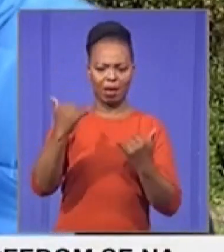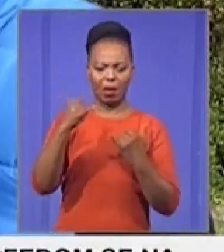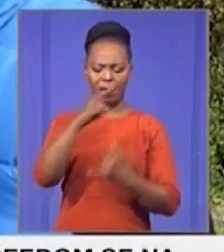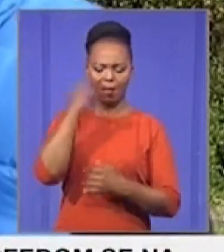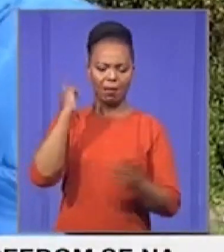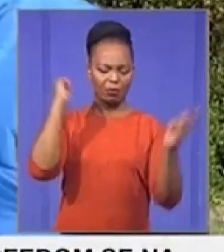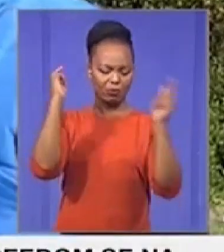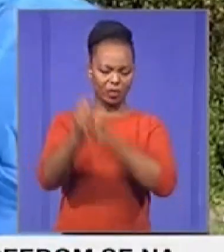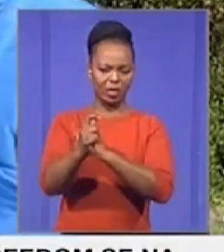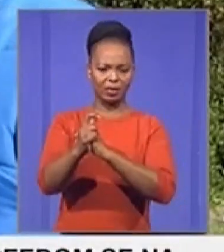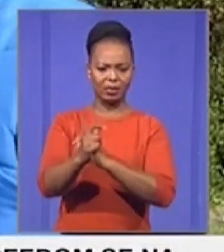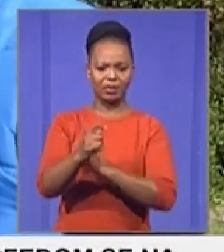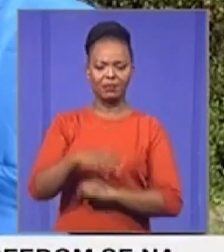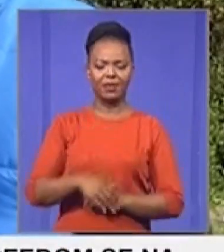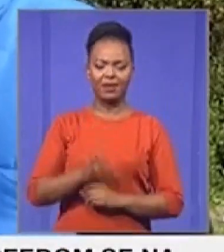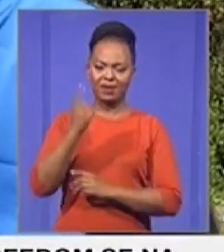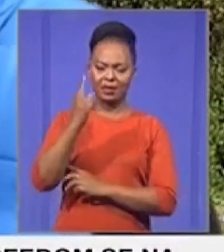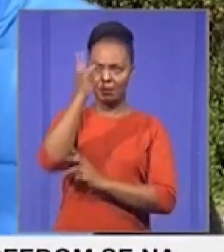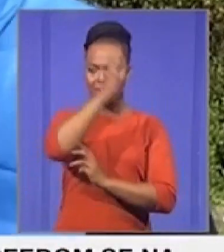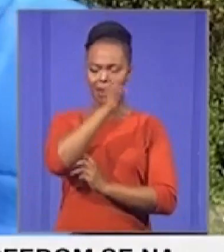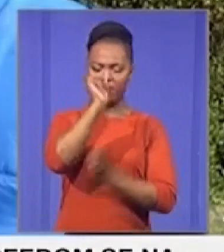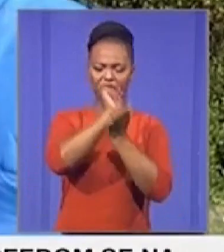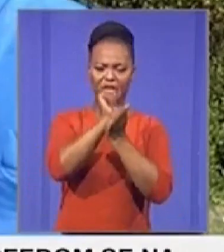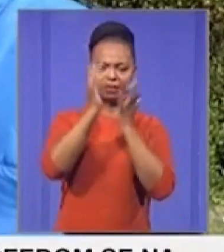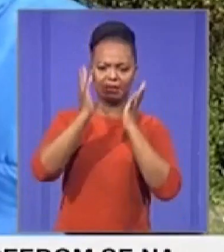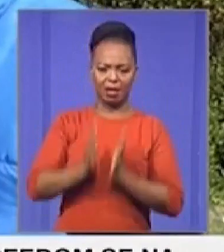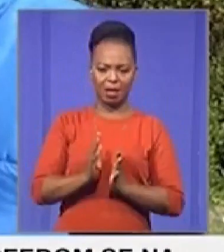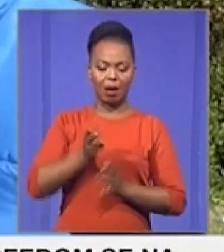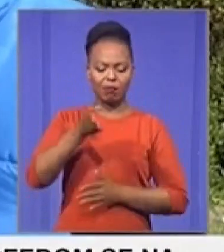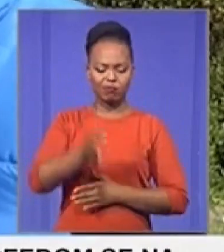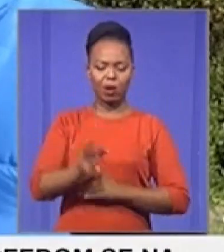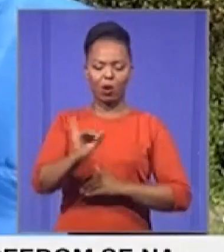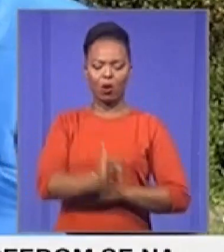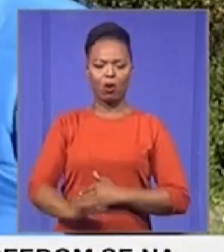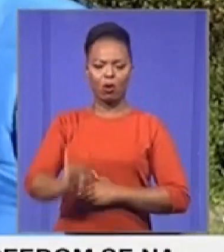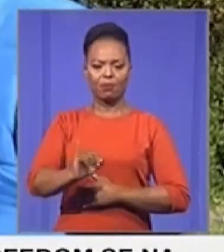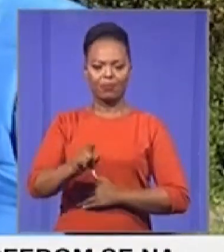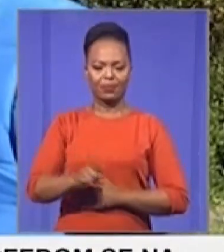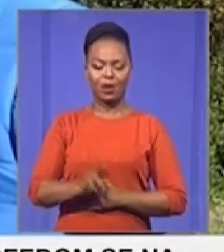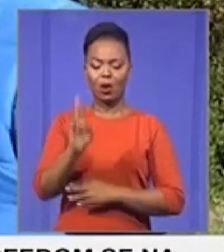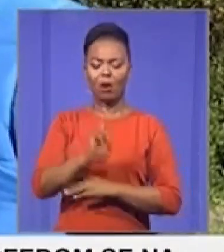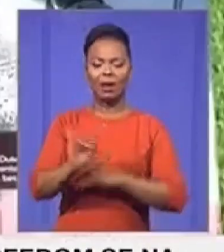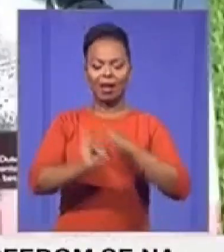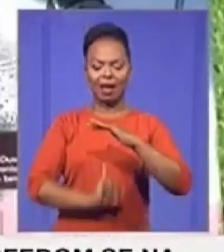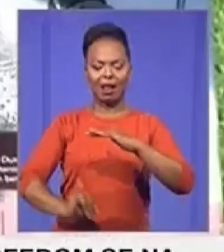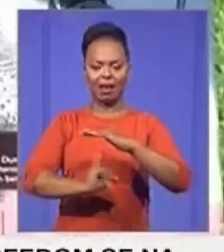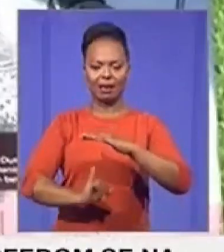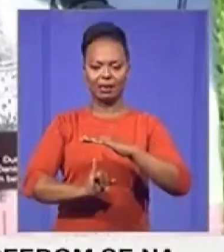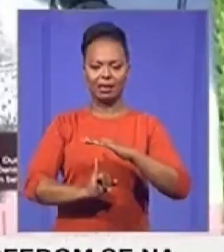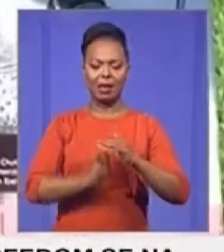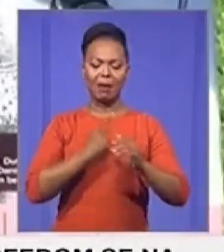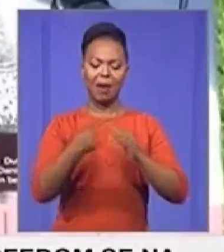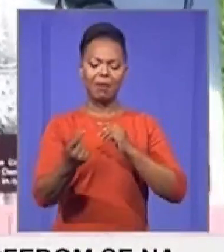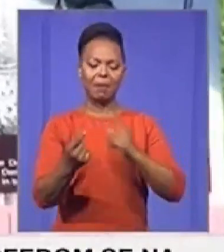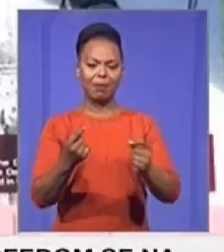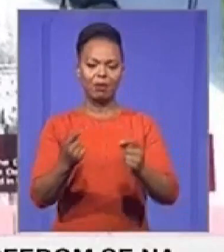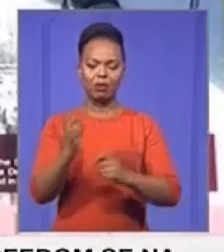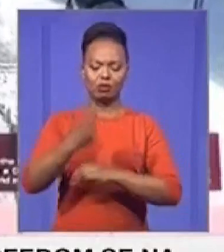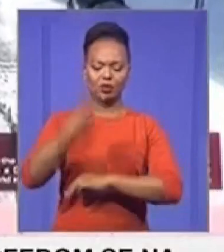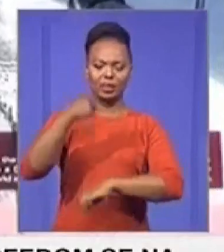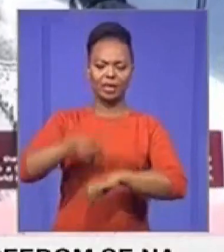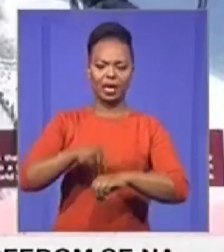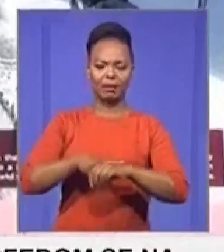So he became the first black prisoner in Robben Island. In Robben Island, he didn't escape twice, using a boat